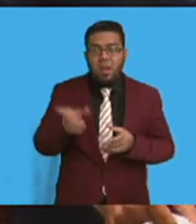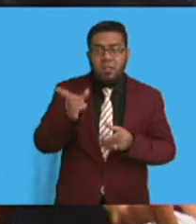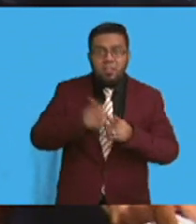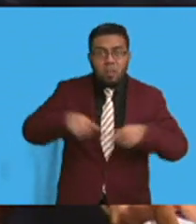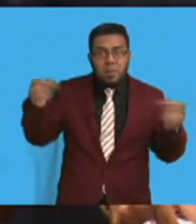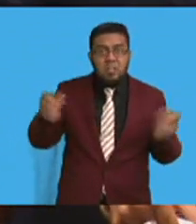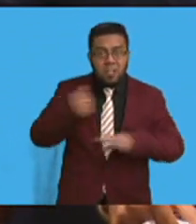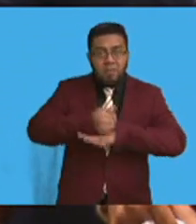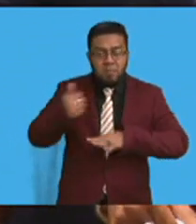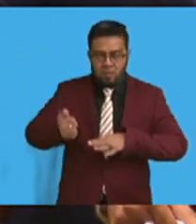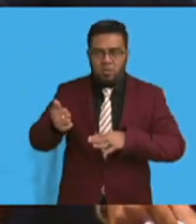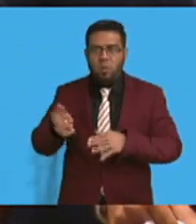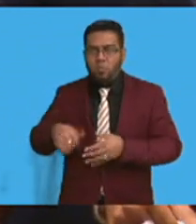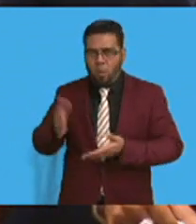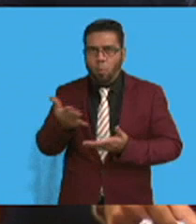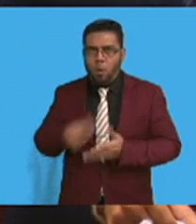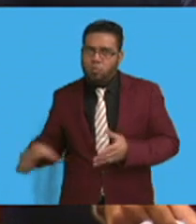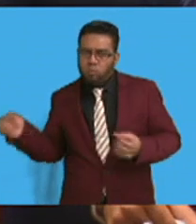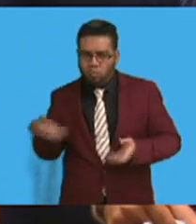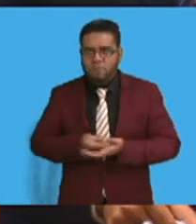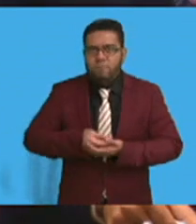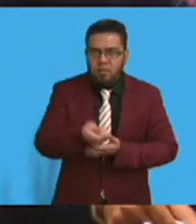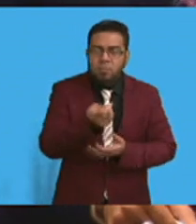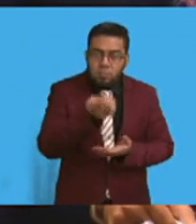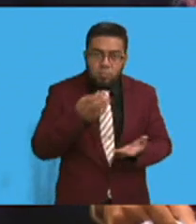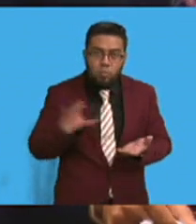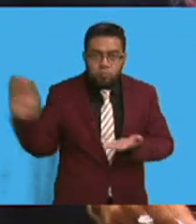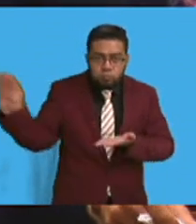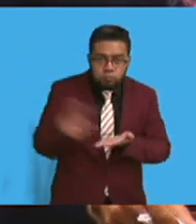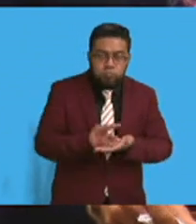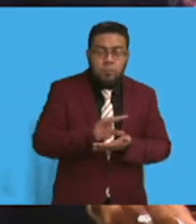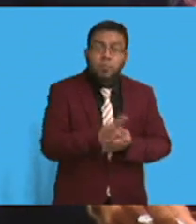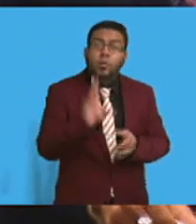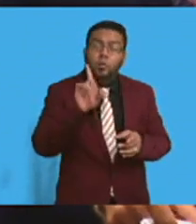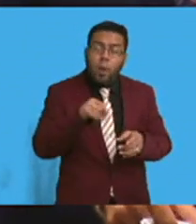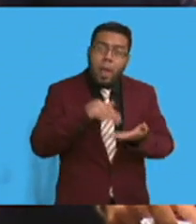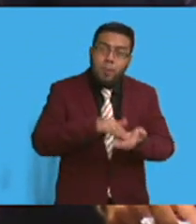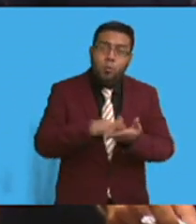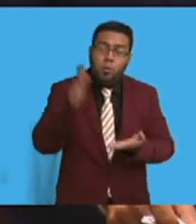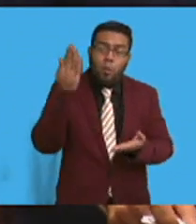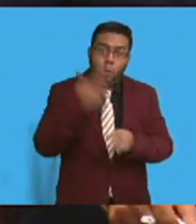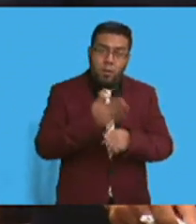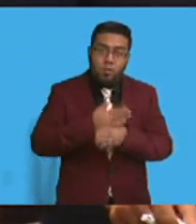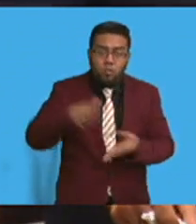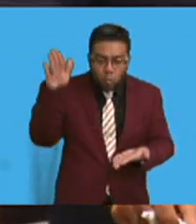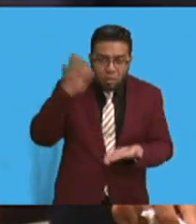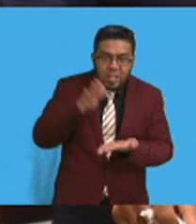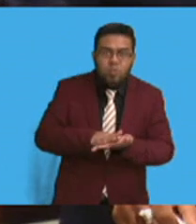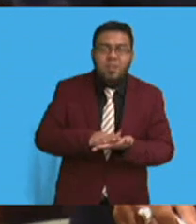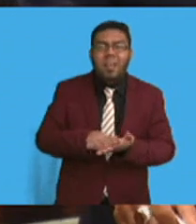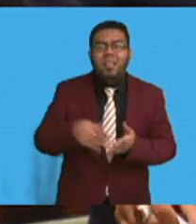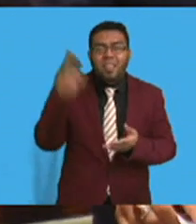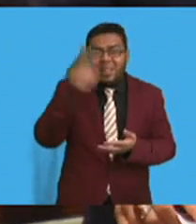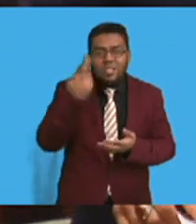Japanese government is committed to fund the most immediate and pressing work that can be undertaken to lessen the risk of serious flooding in the Nandi town